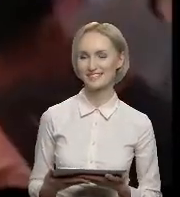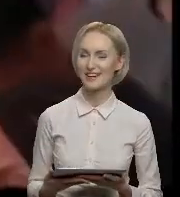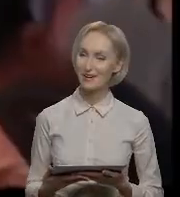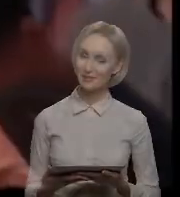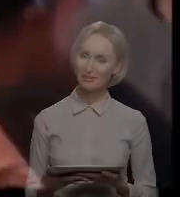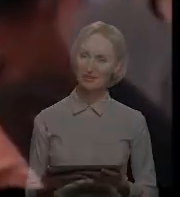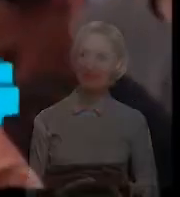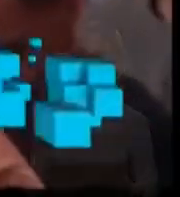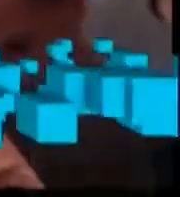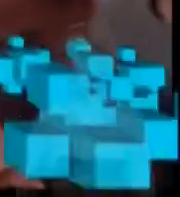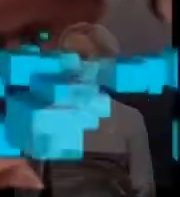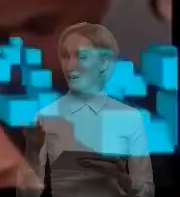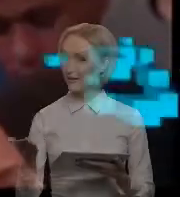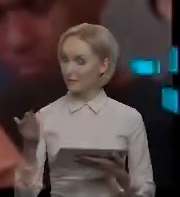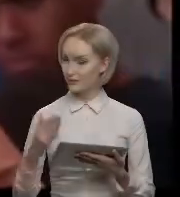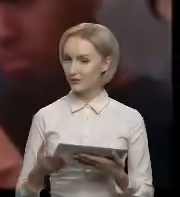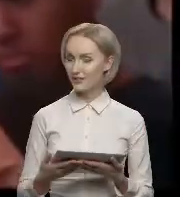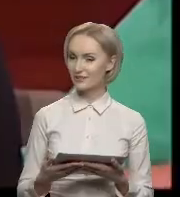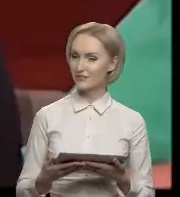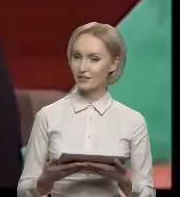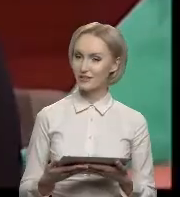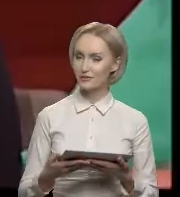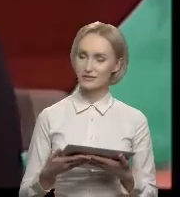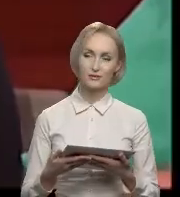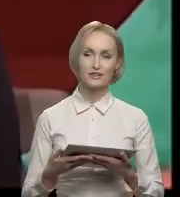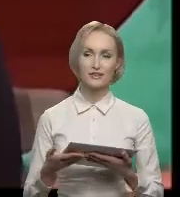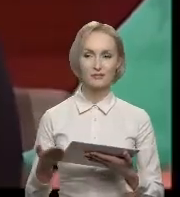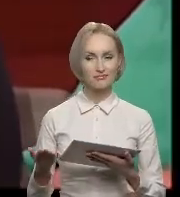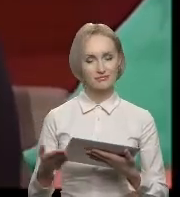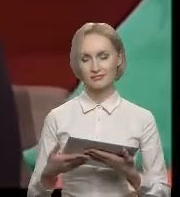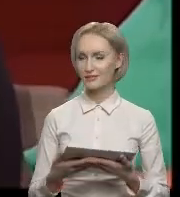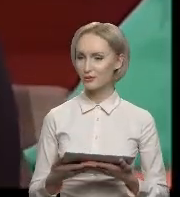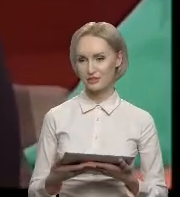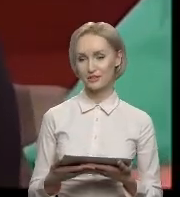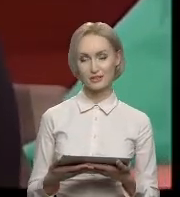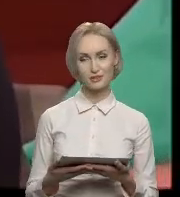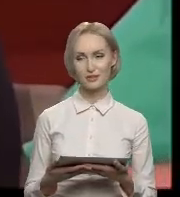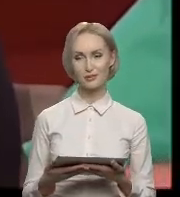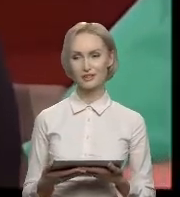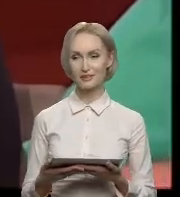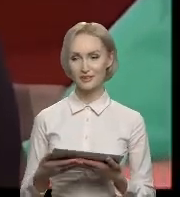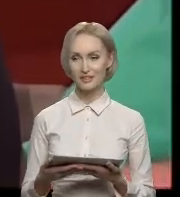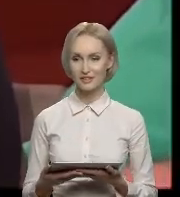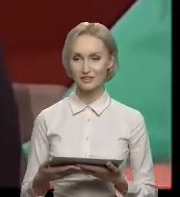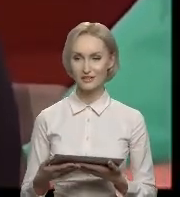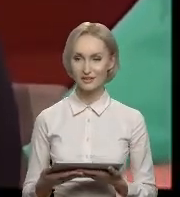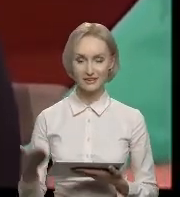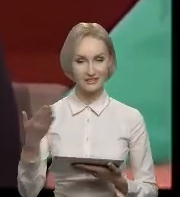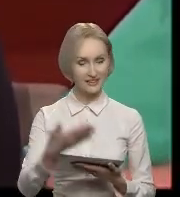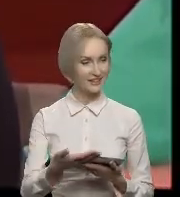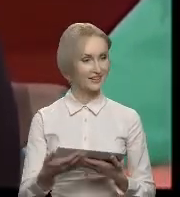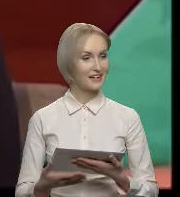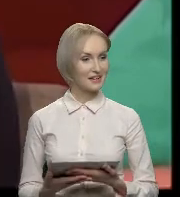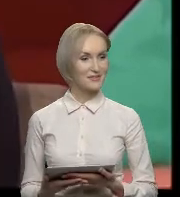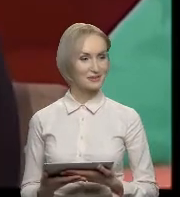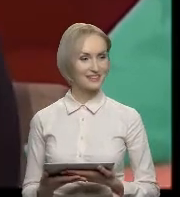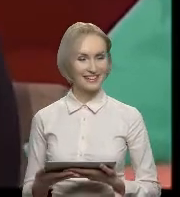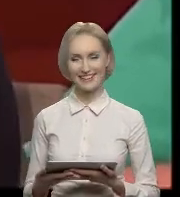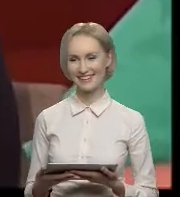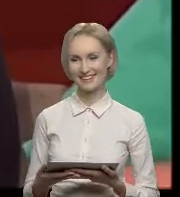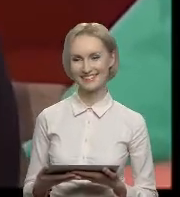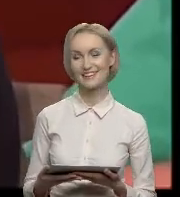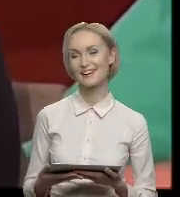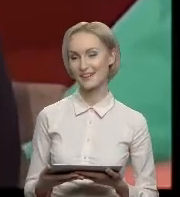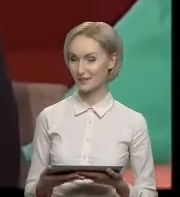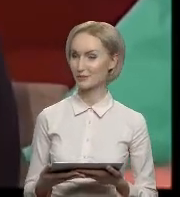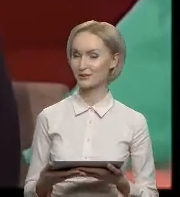Nene did? Will you commit to us, for the child, not for you, not for Tyrone, not for Nene, not for Devin,